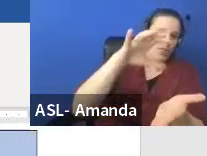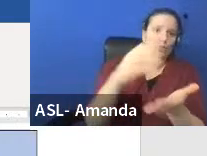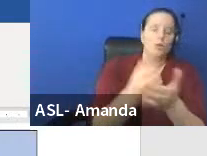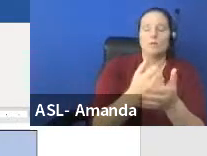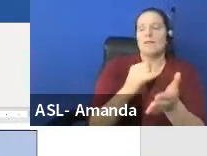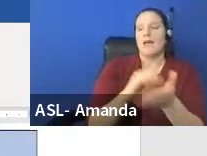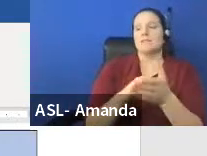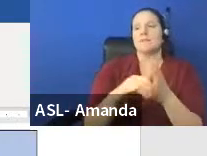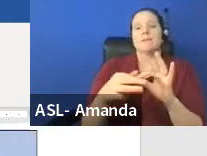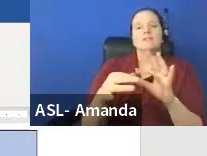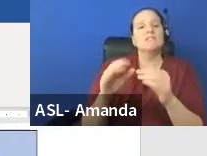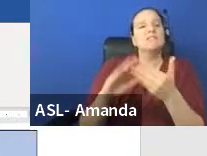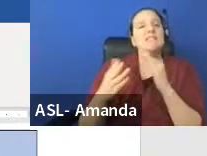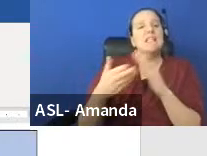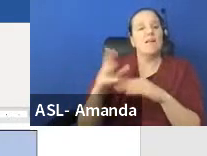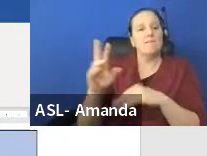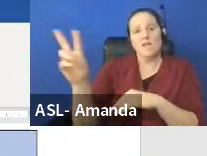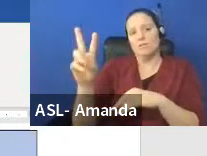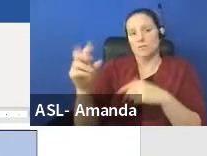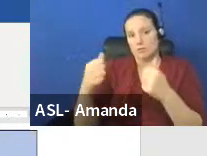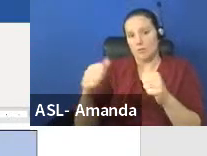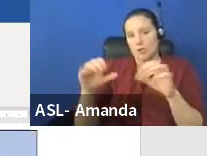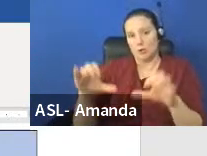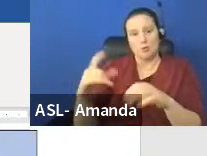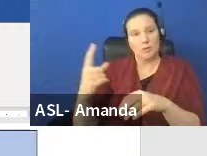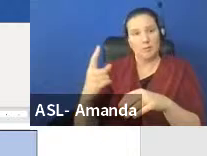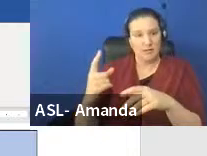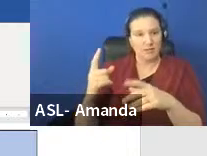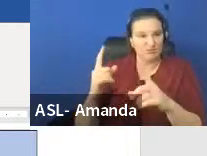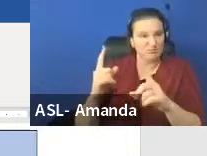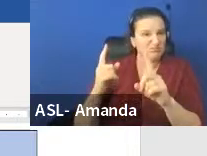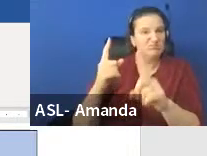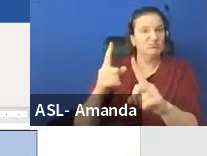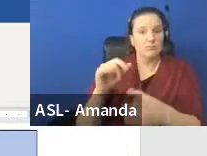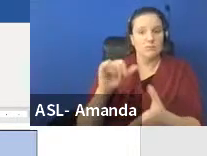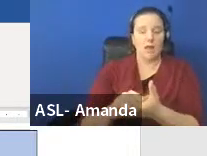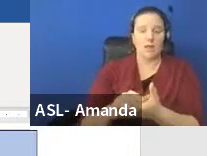of Vancouver is trying to do something towards.